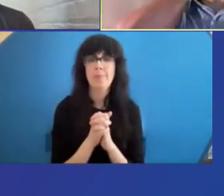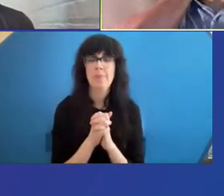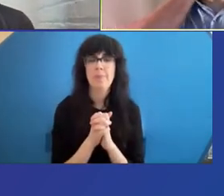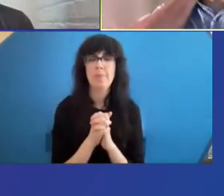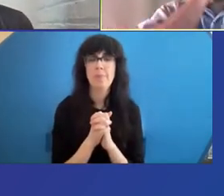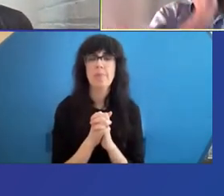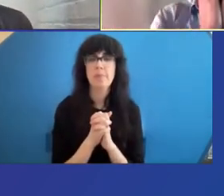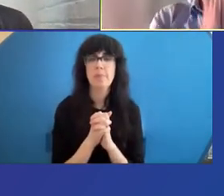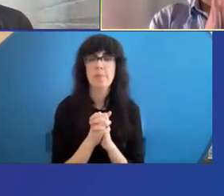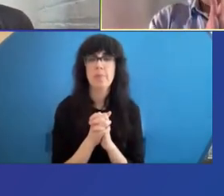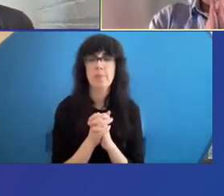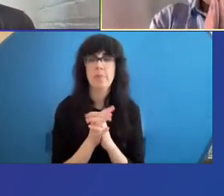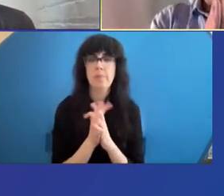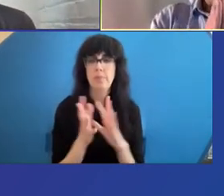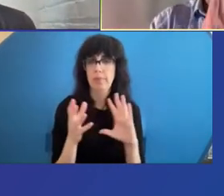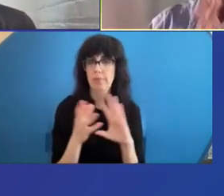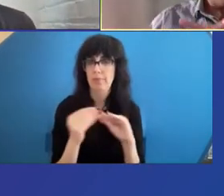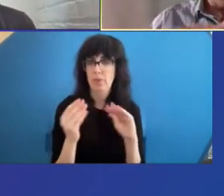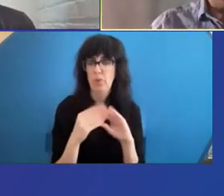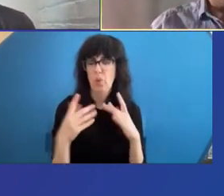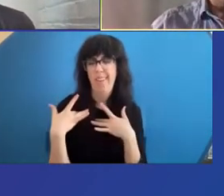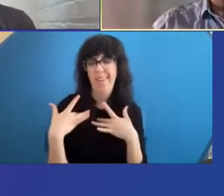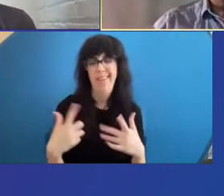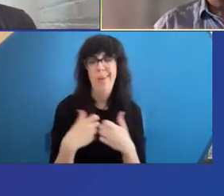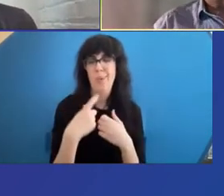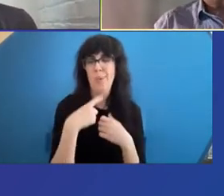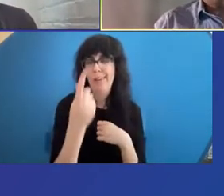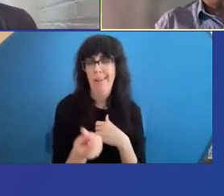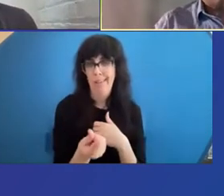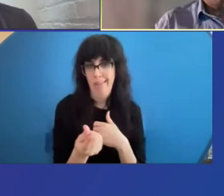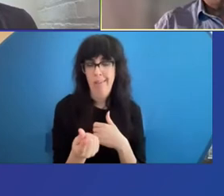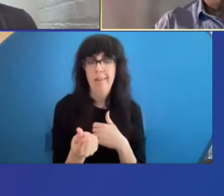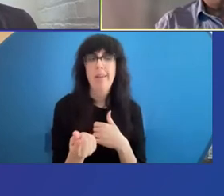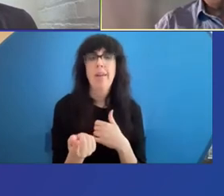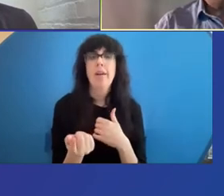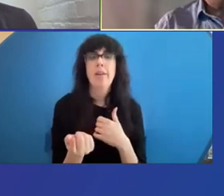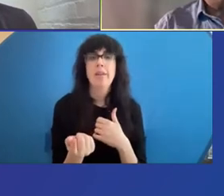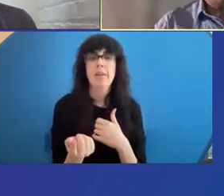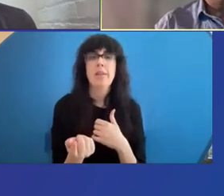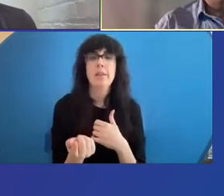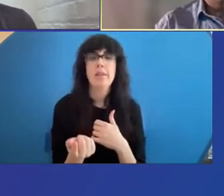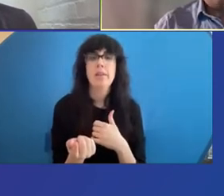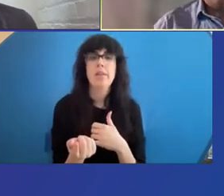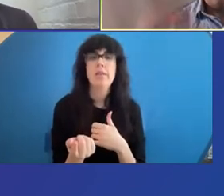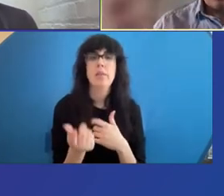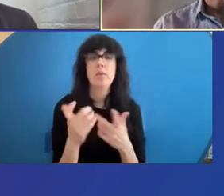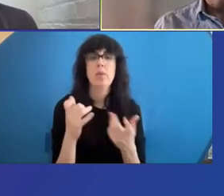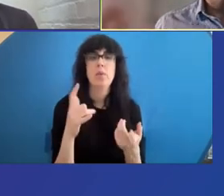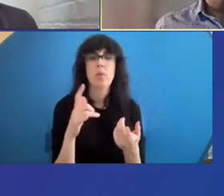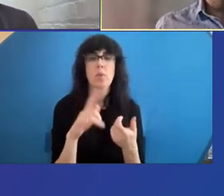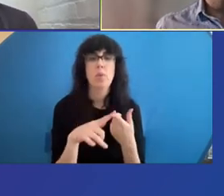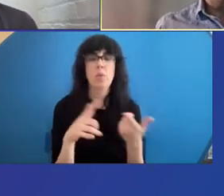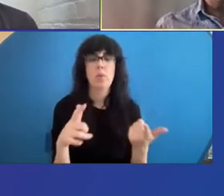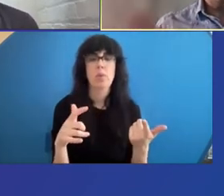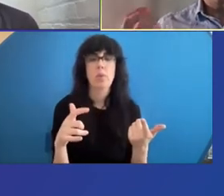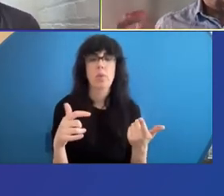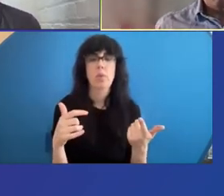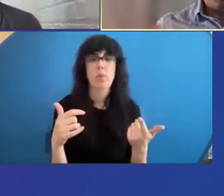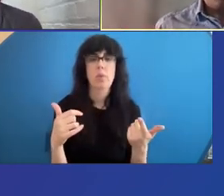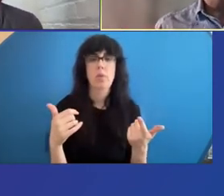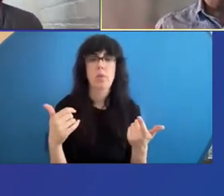there's a story that I tell all the time when I go around, mostly to like primarily white, because